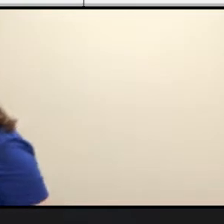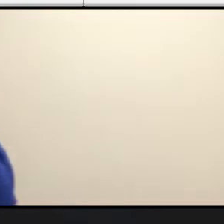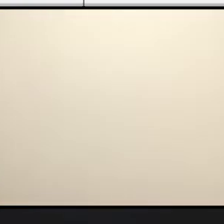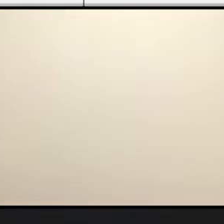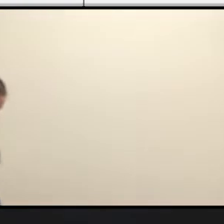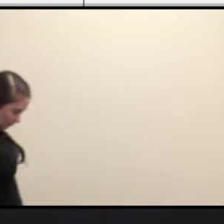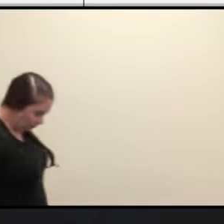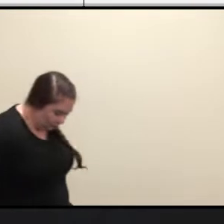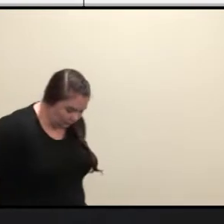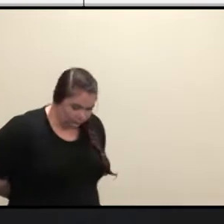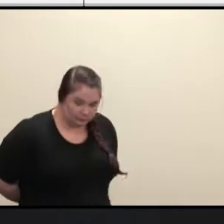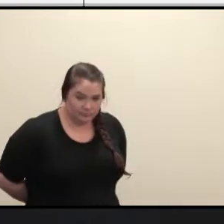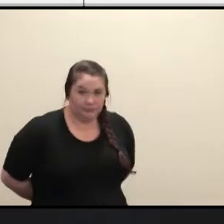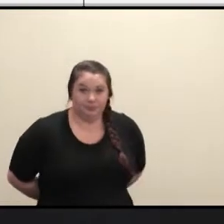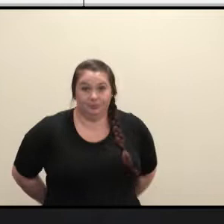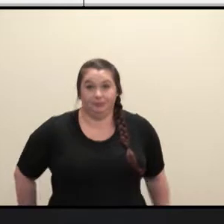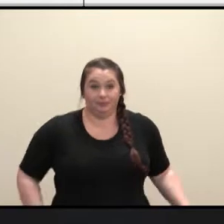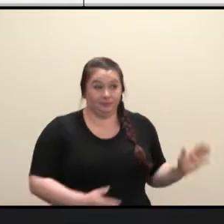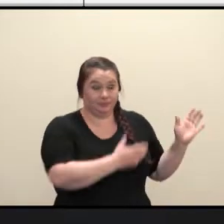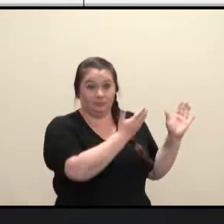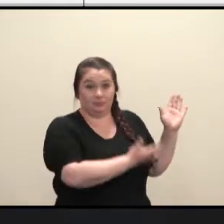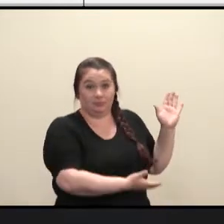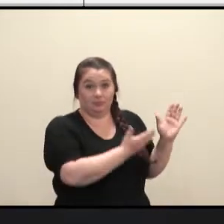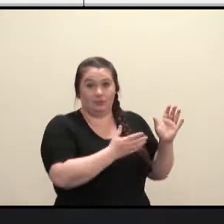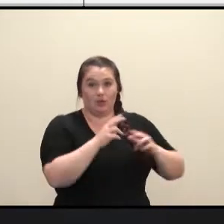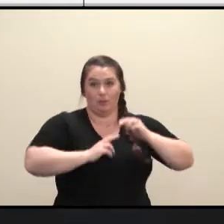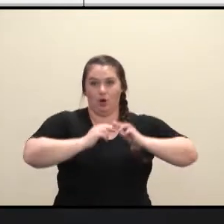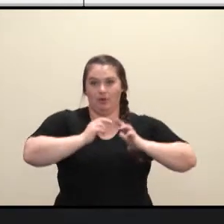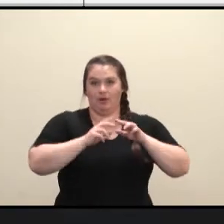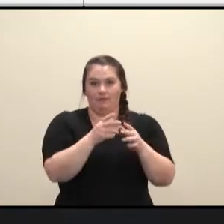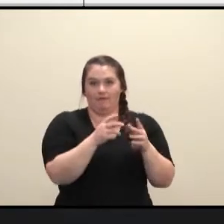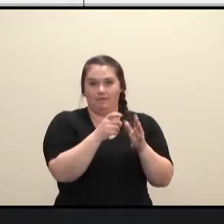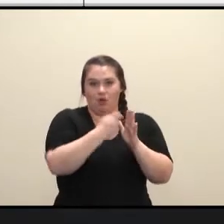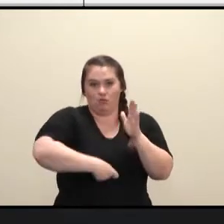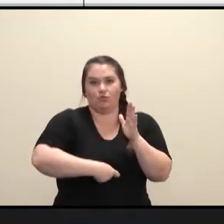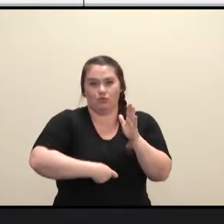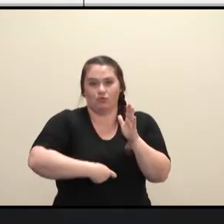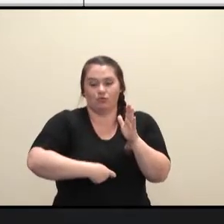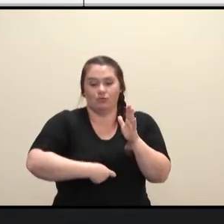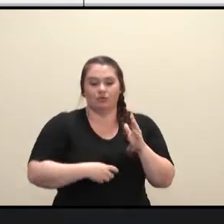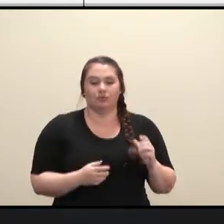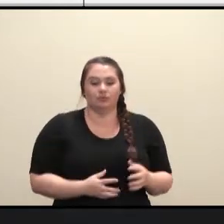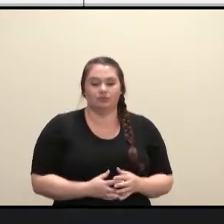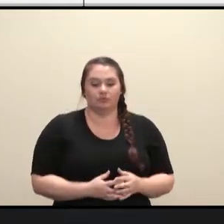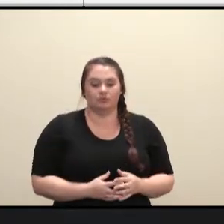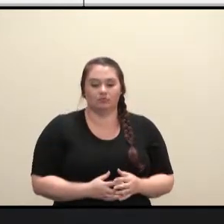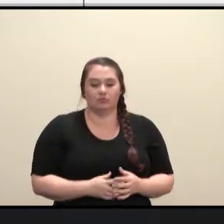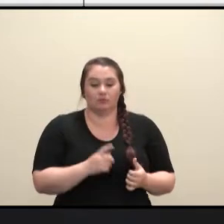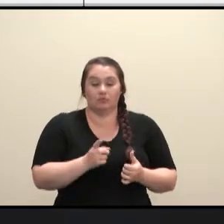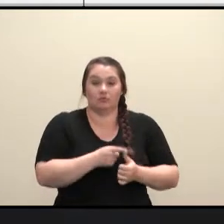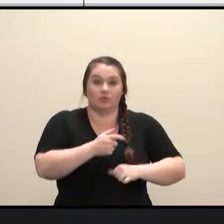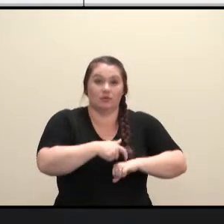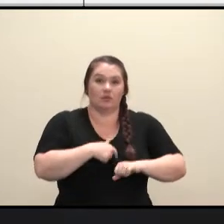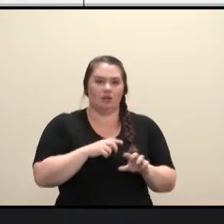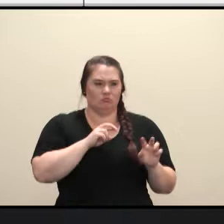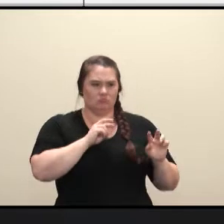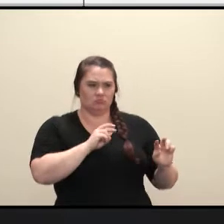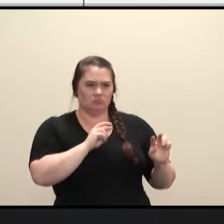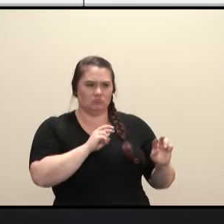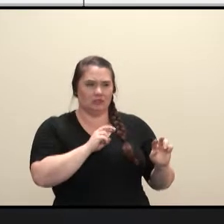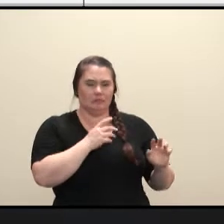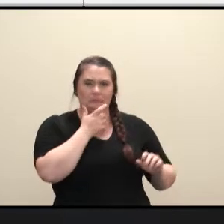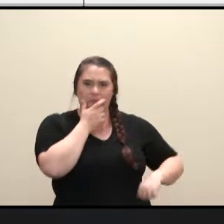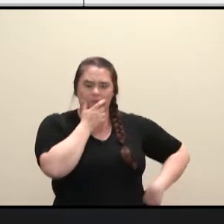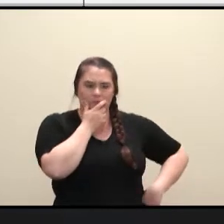Anyway, okay, so these are the local property values. And when I first got these, I think I told the board last time